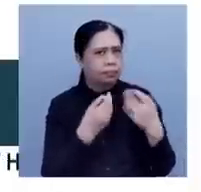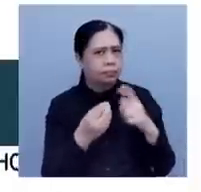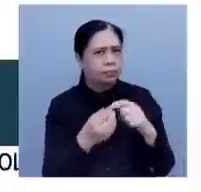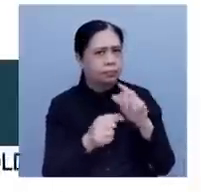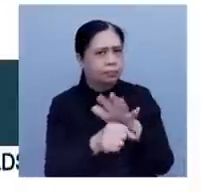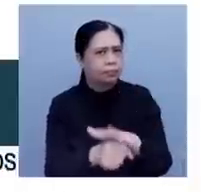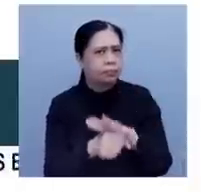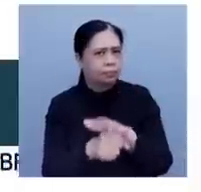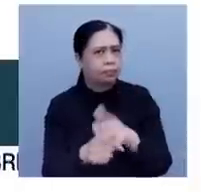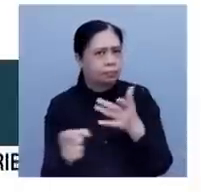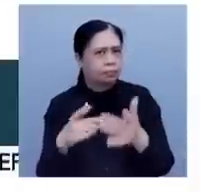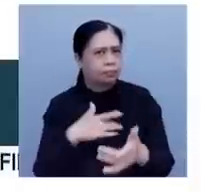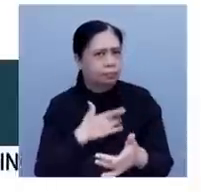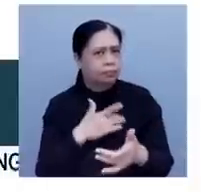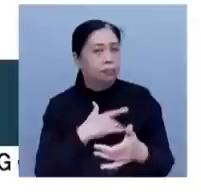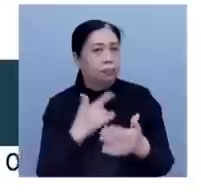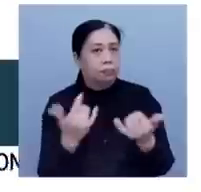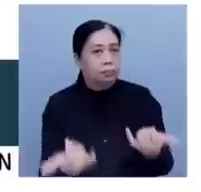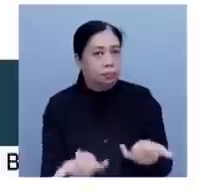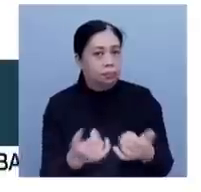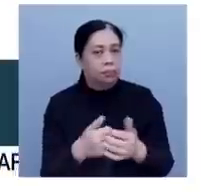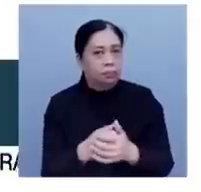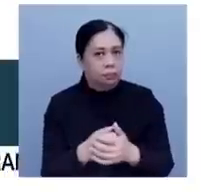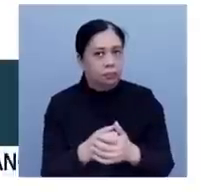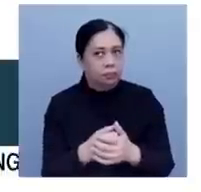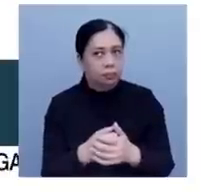she may be feeling right now, and